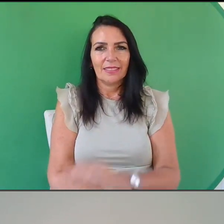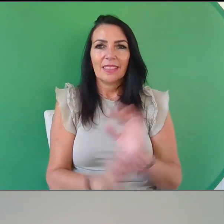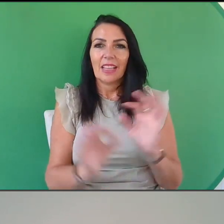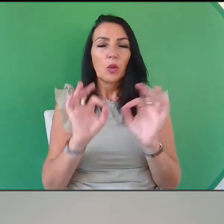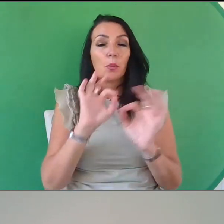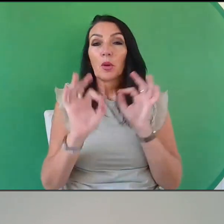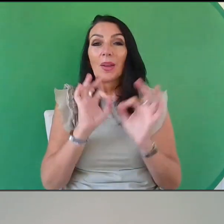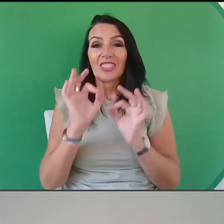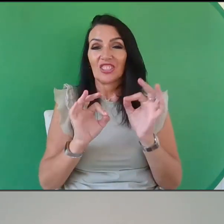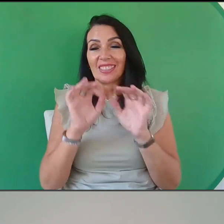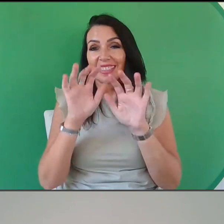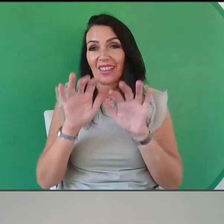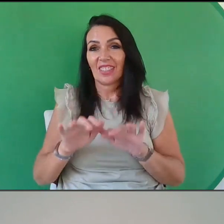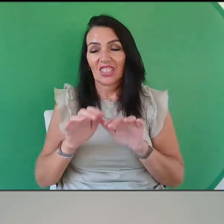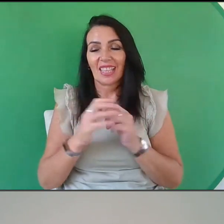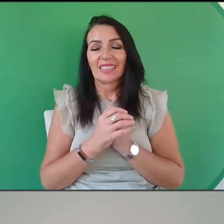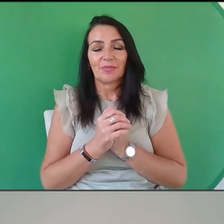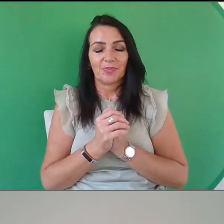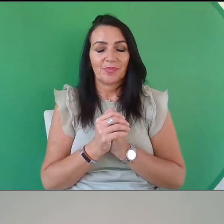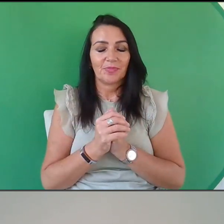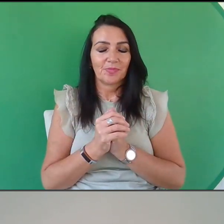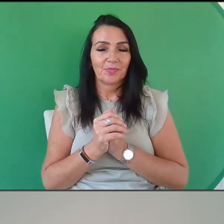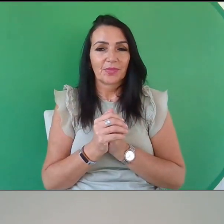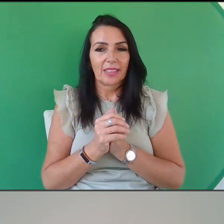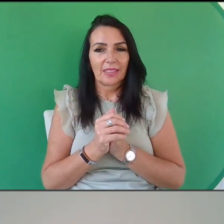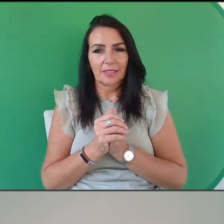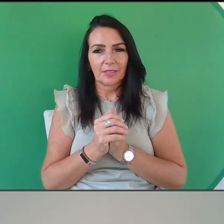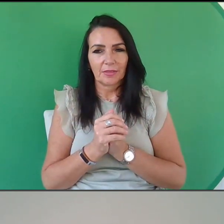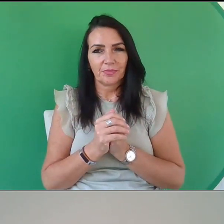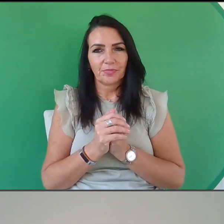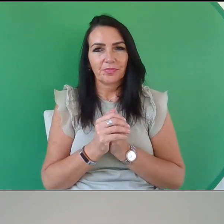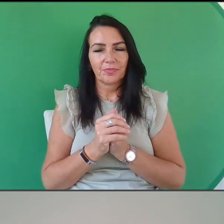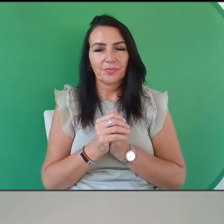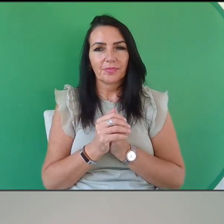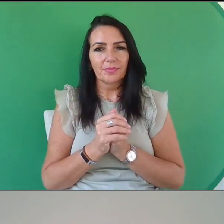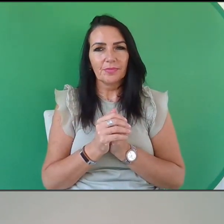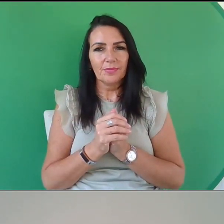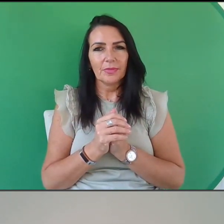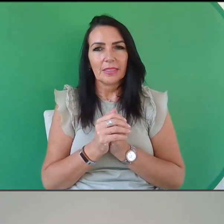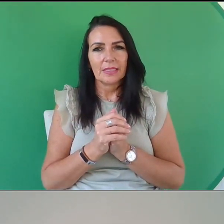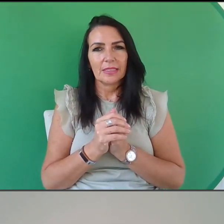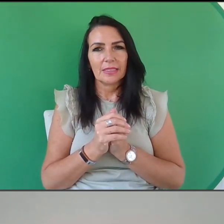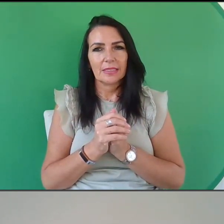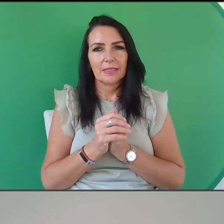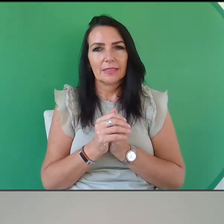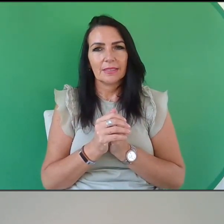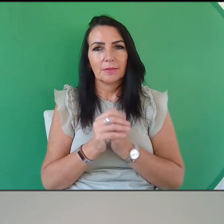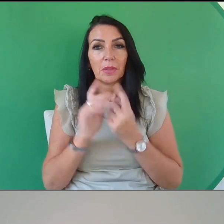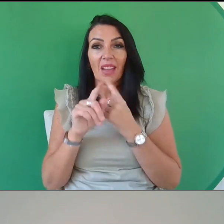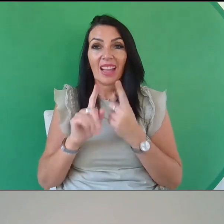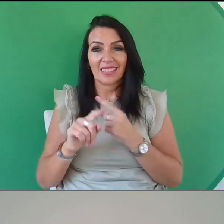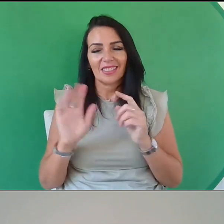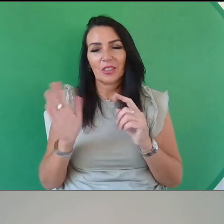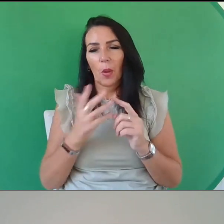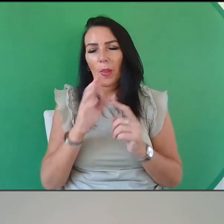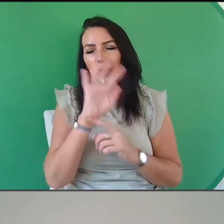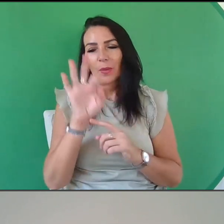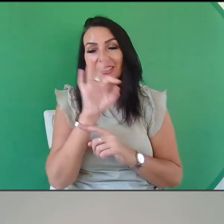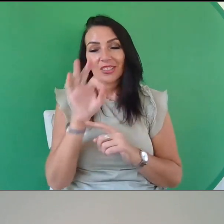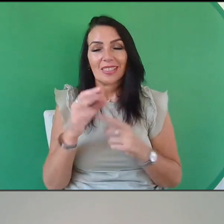questions in the question section of the WebEx, and we've answered all our pre-submitted questions.